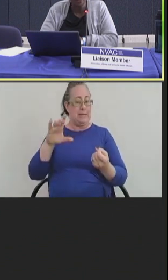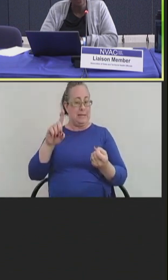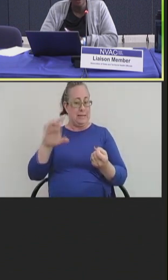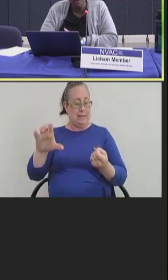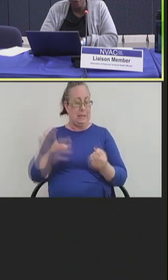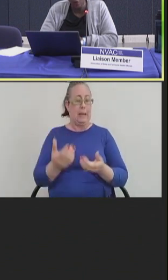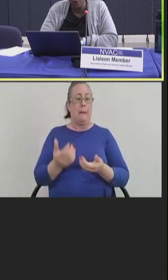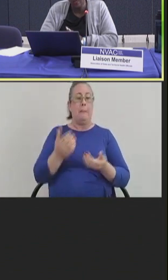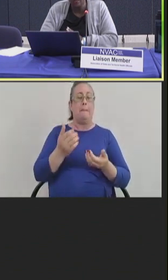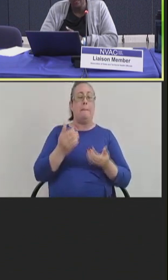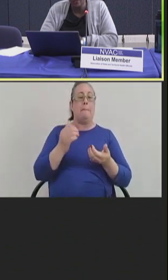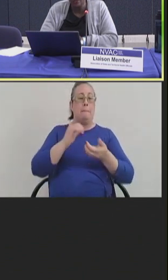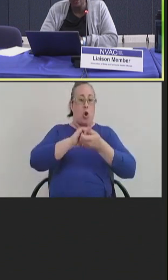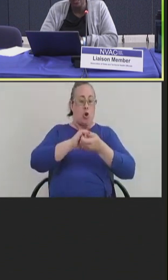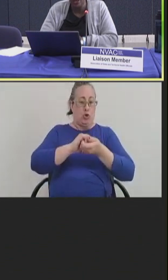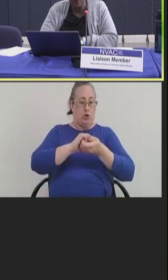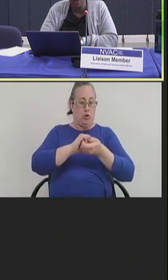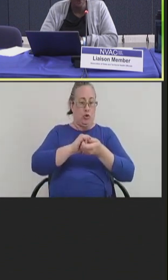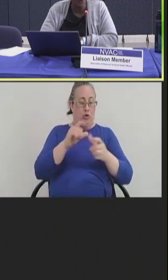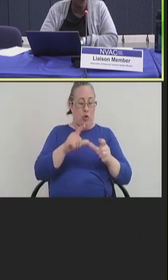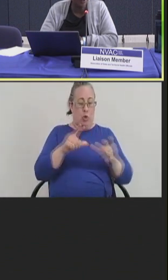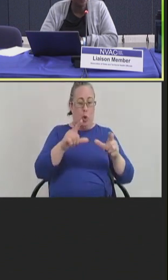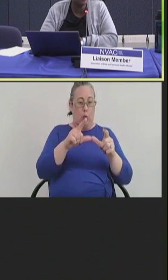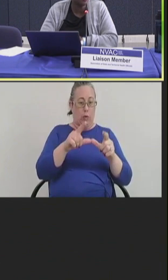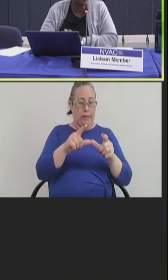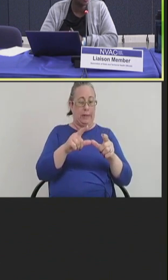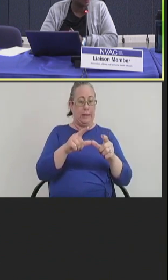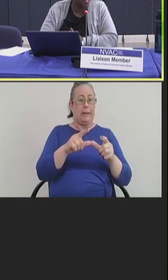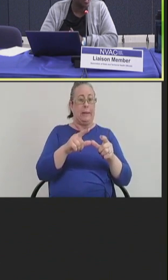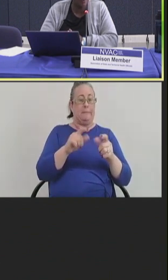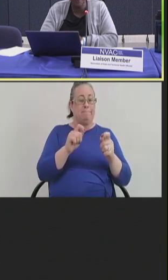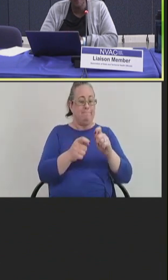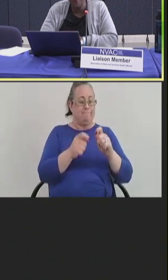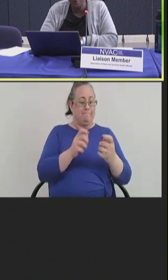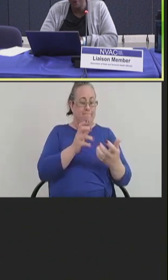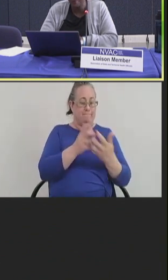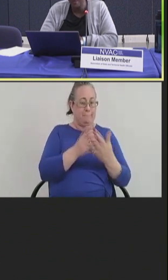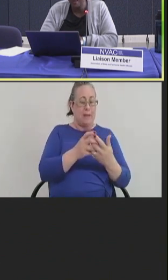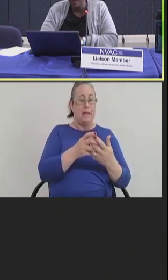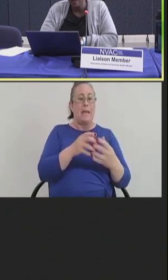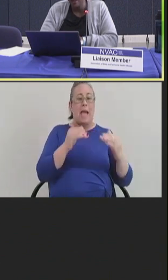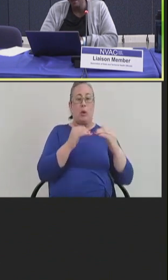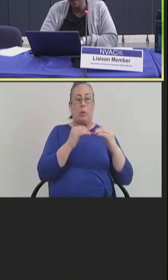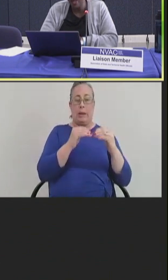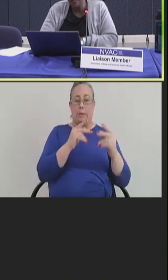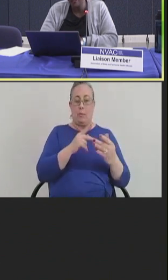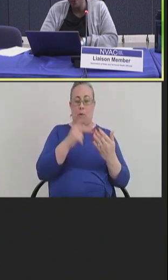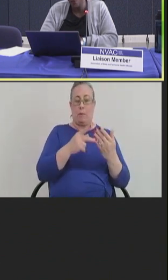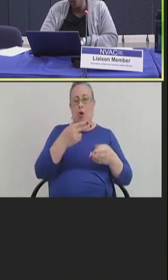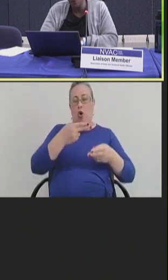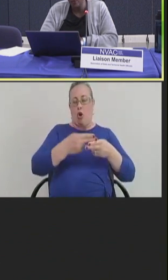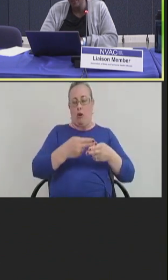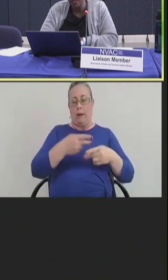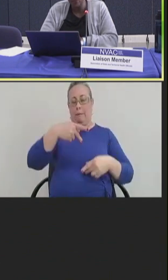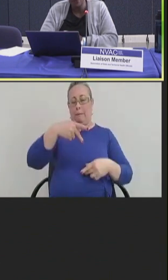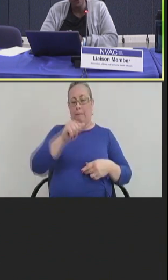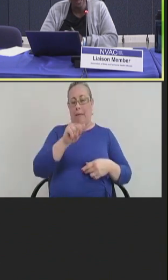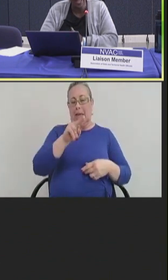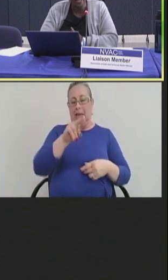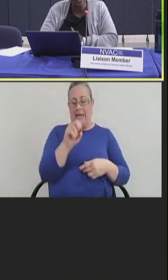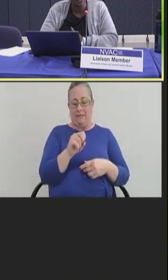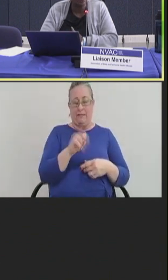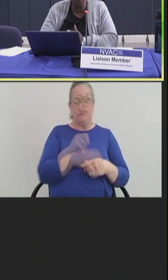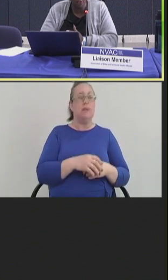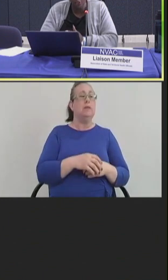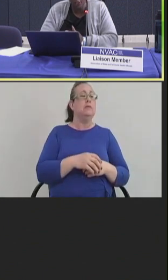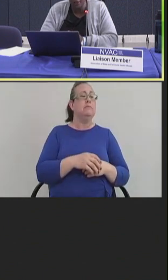partner locally tailored equity program, or we call it the PAVE program. ASTO worked with National Community